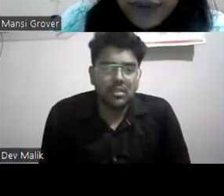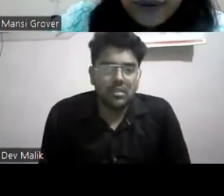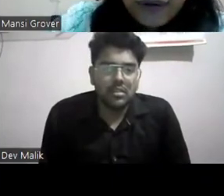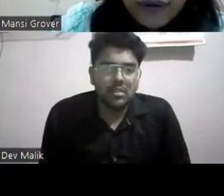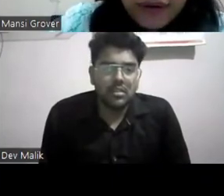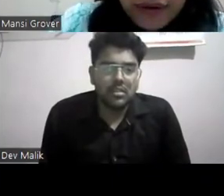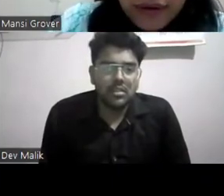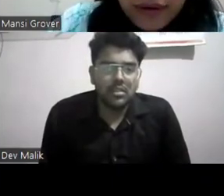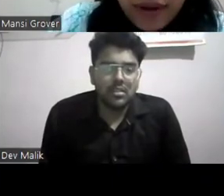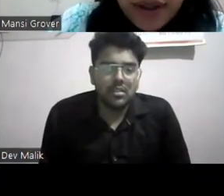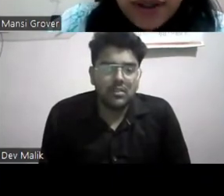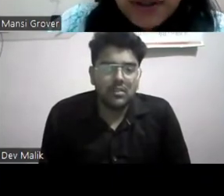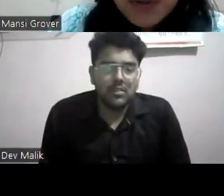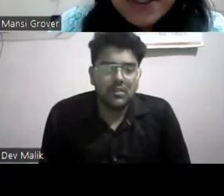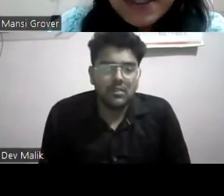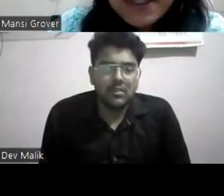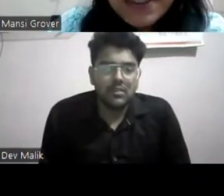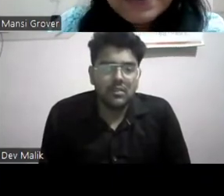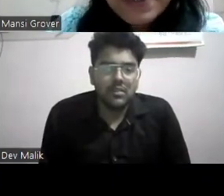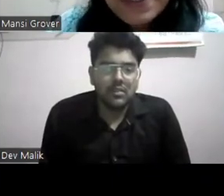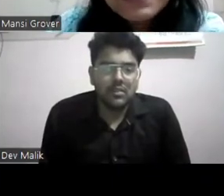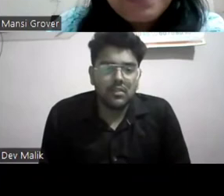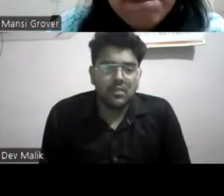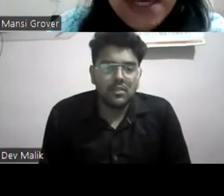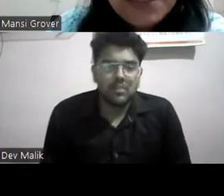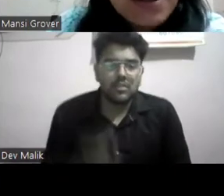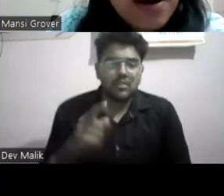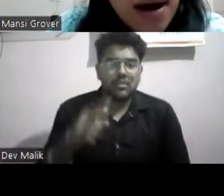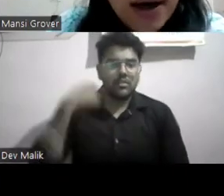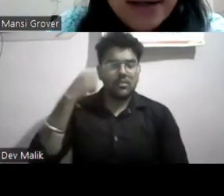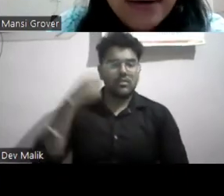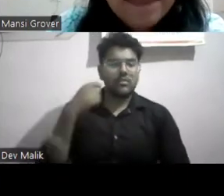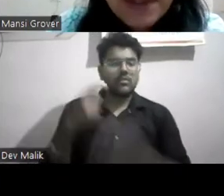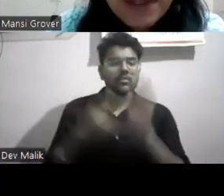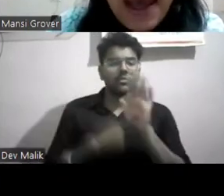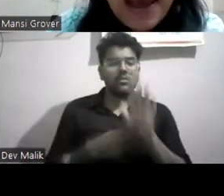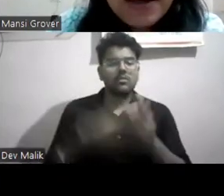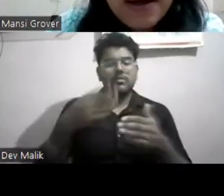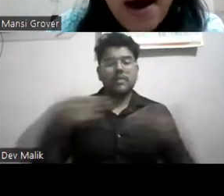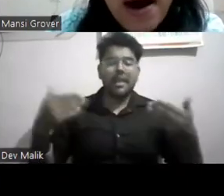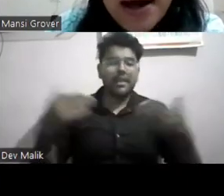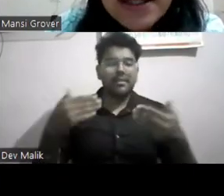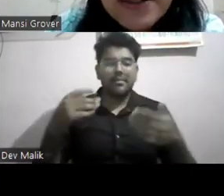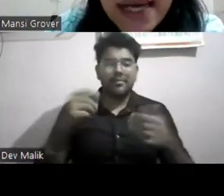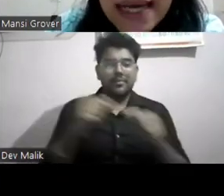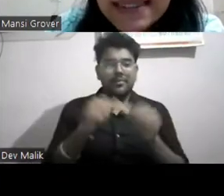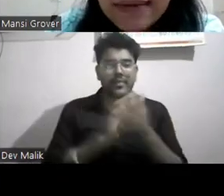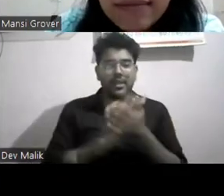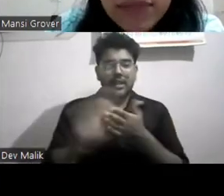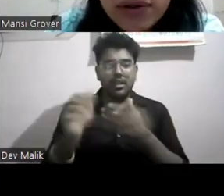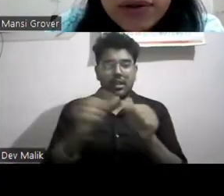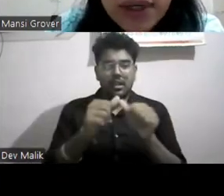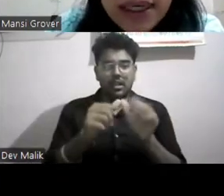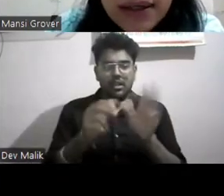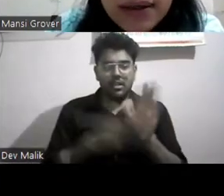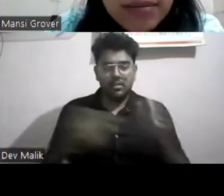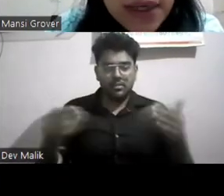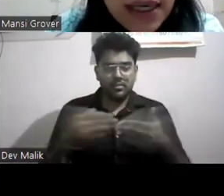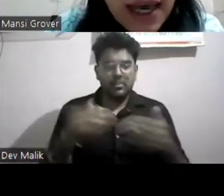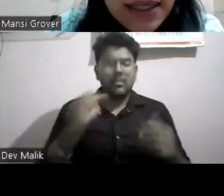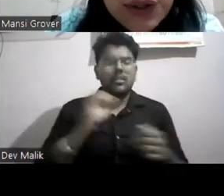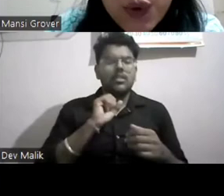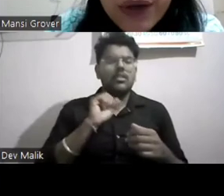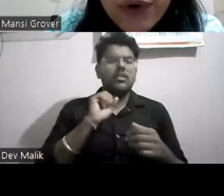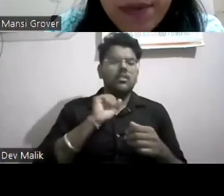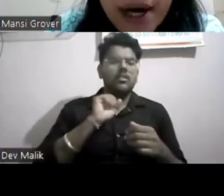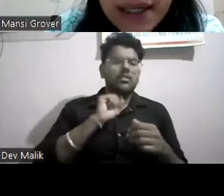baap. Ha, maam, Ahaan. So the screen says, meet Ahaan. And Ahaan is dressed, you know, in a,